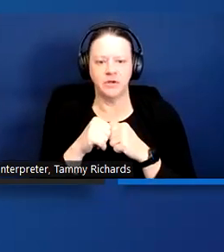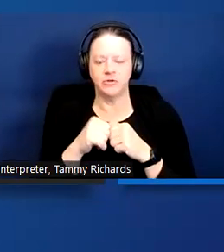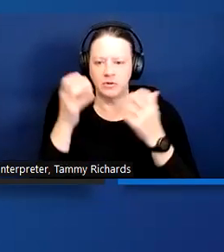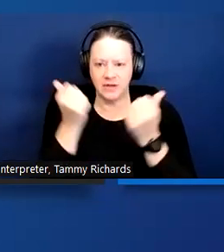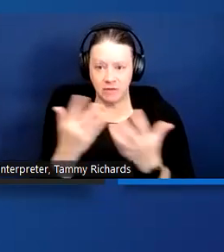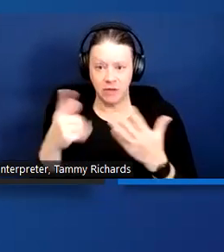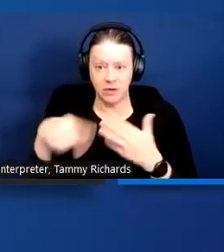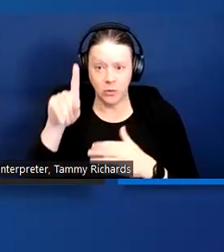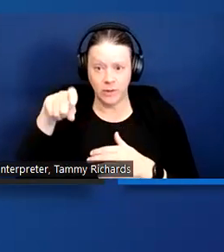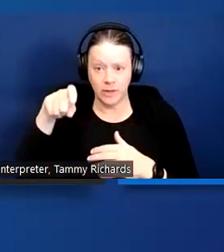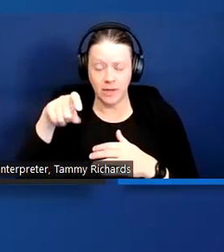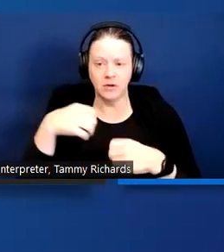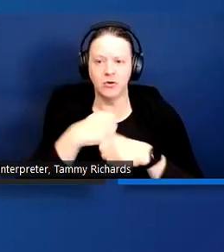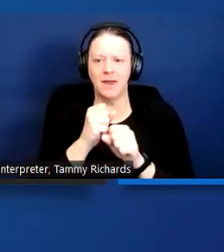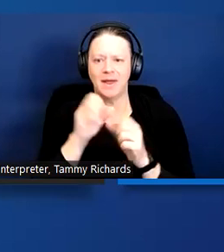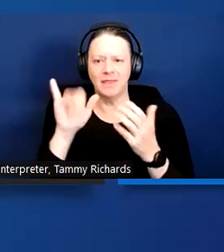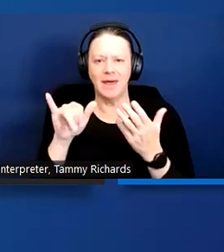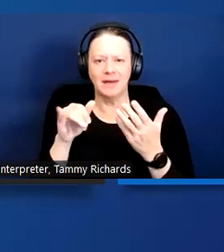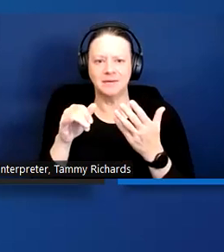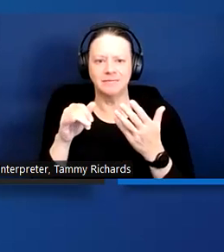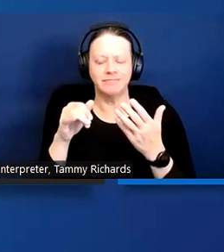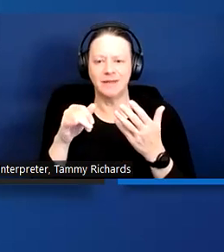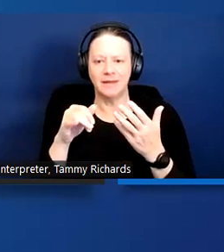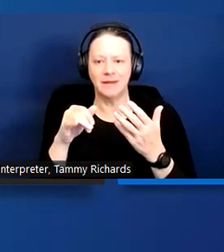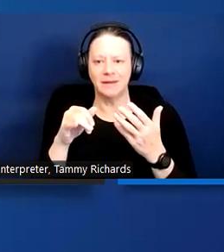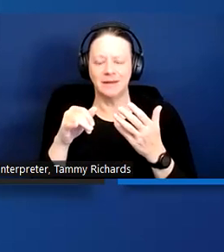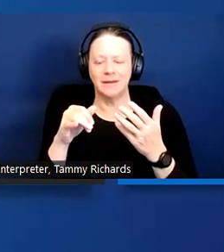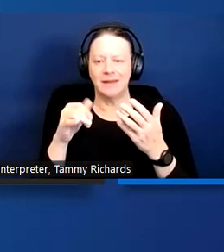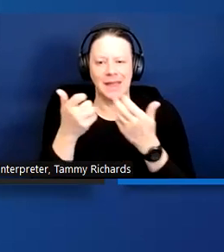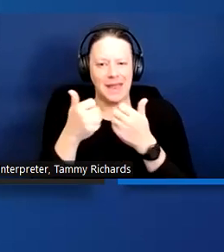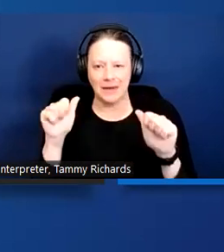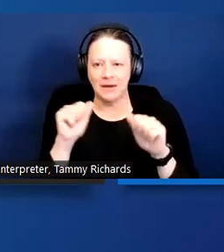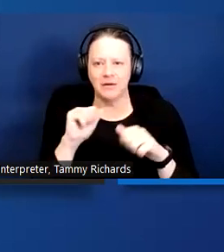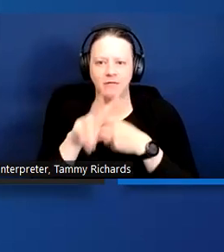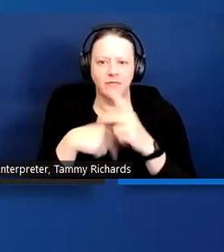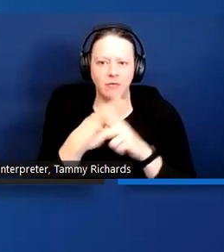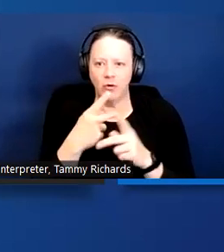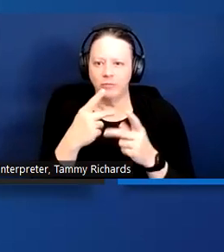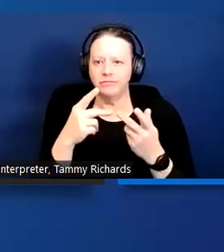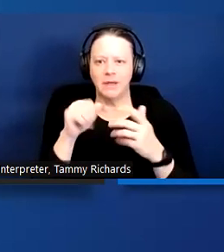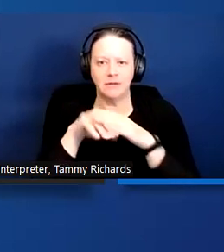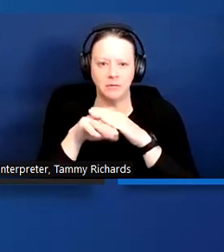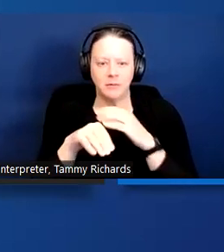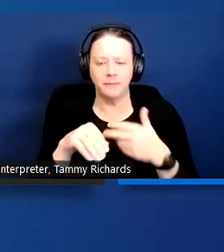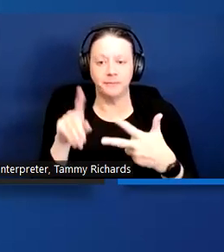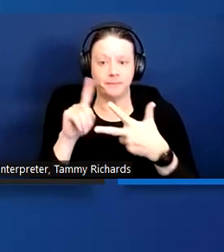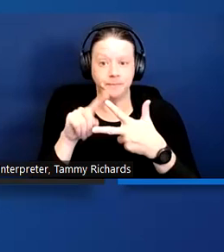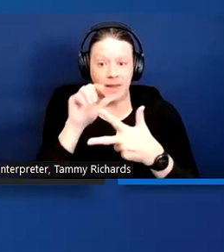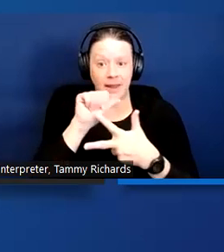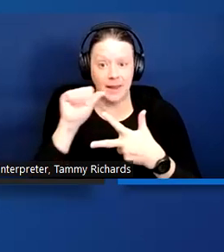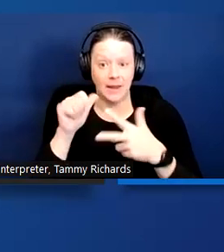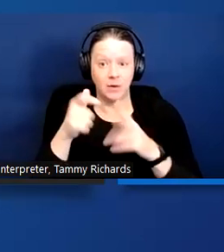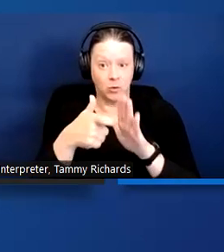you need to make it at any form at all accessible. Double A requirements are usually